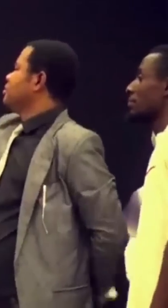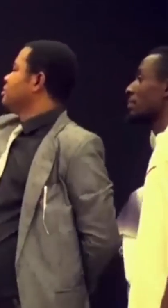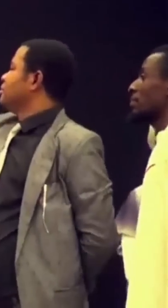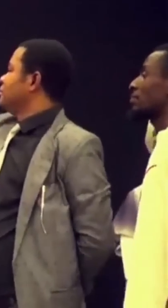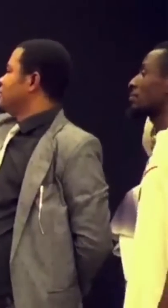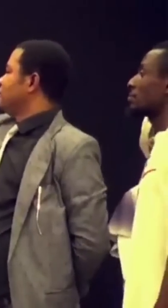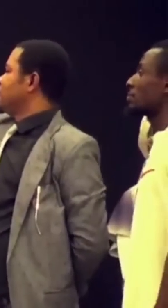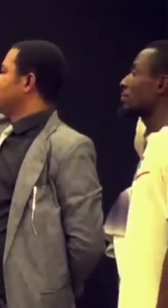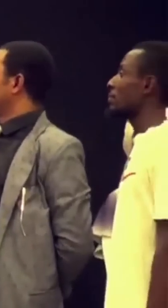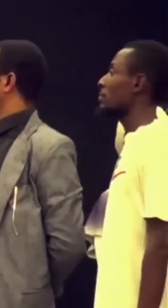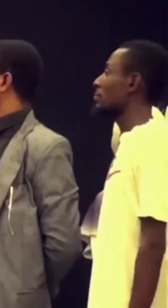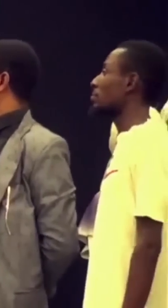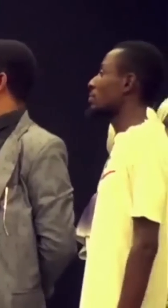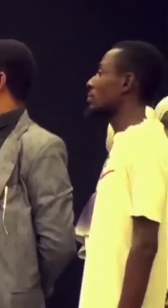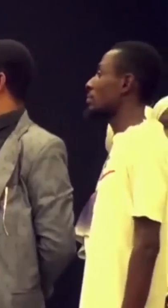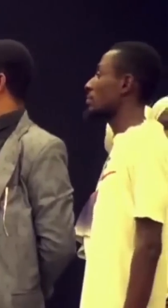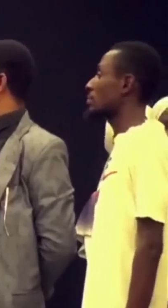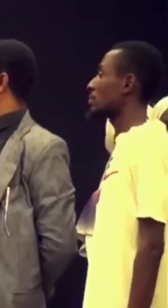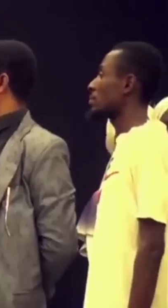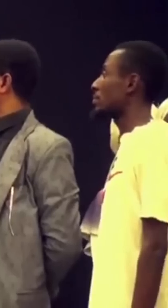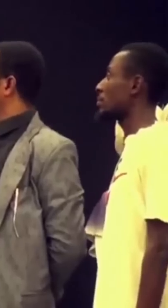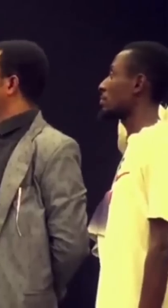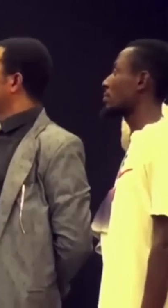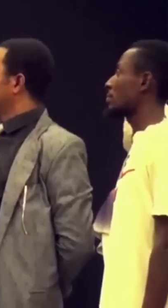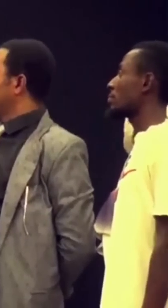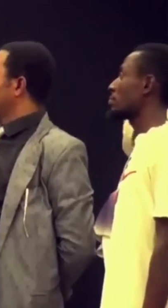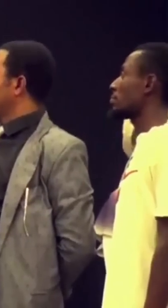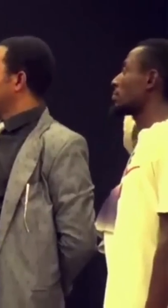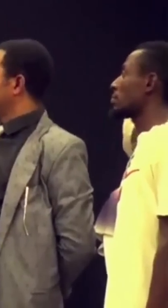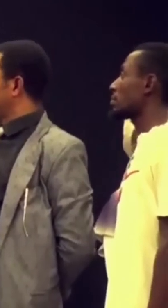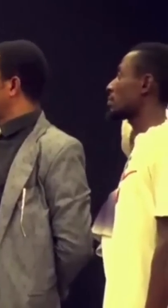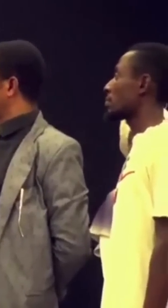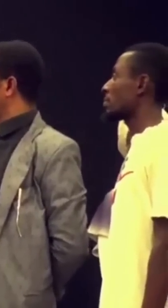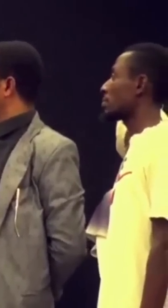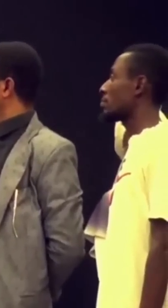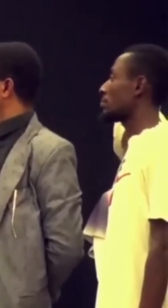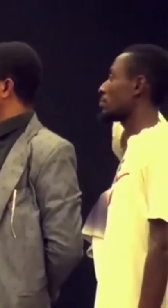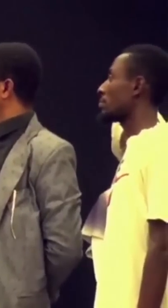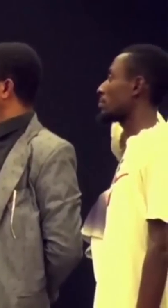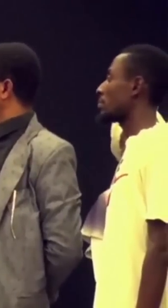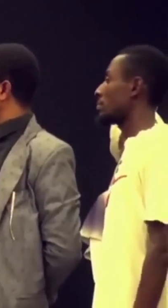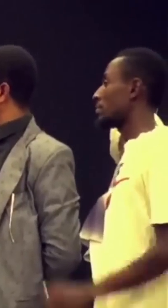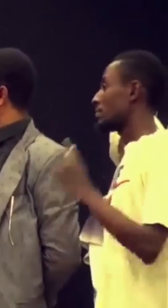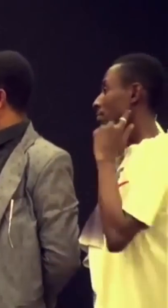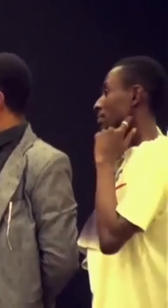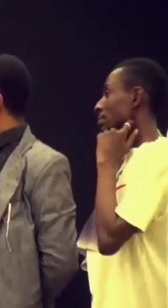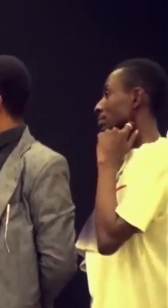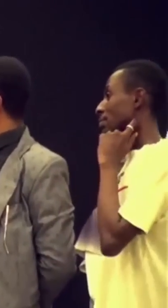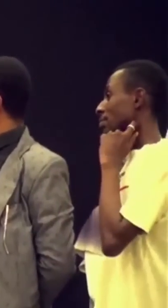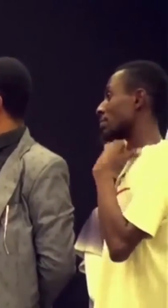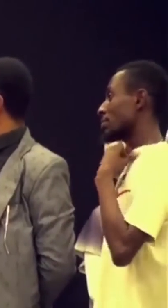aisa o so mi tolu o ni ki sa ma yan olohun lorugo mo o ti so fun mi pe ki lo gba ile o so fun mi wedding